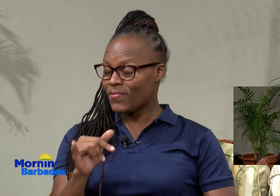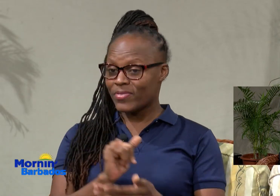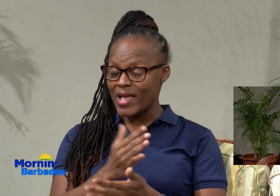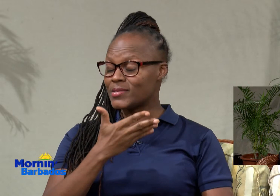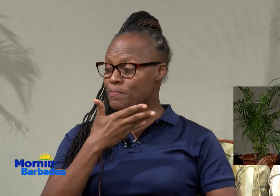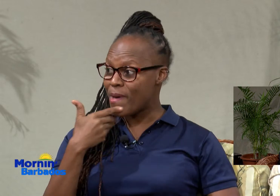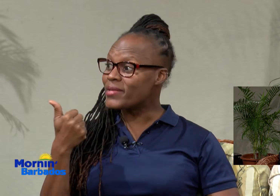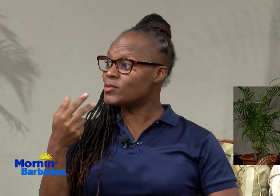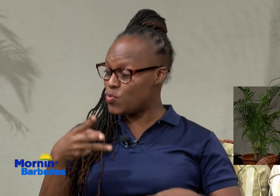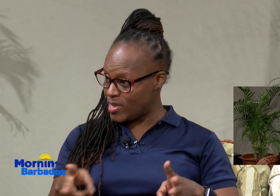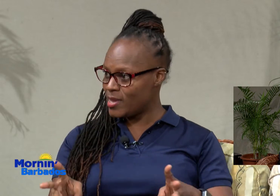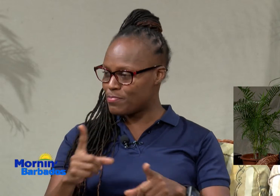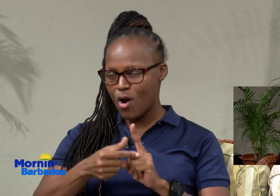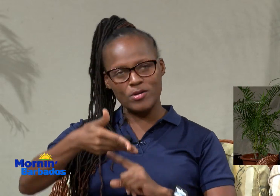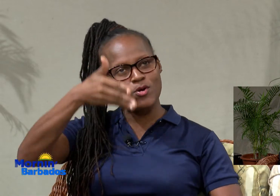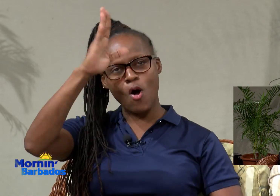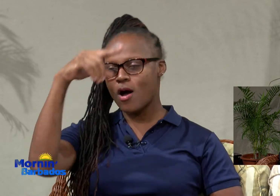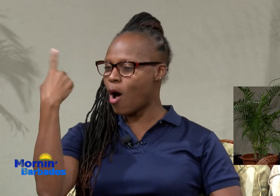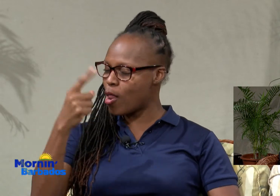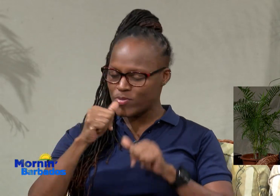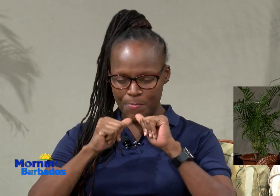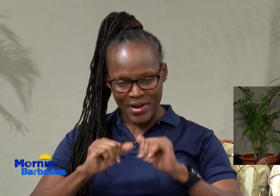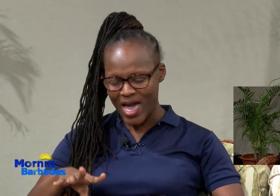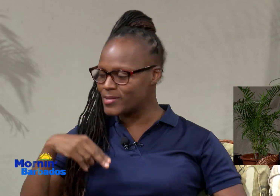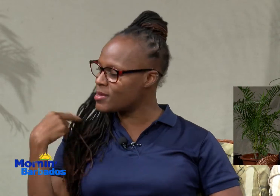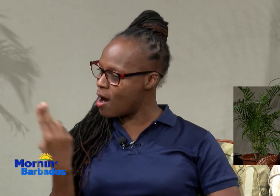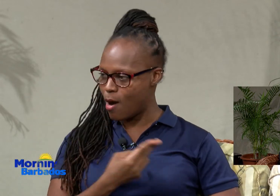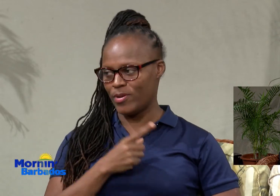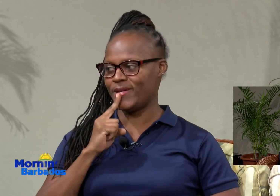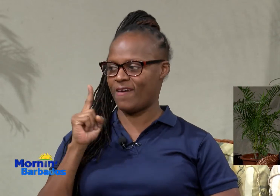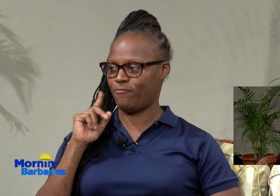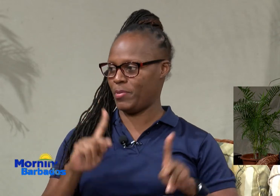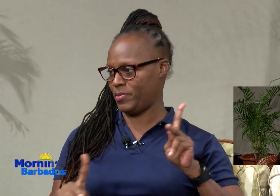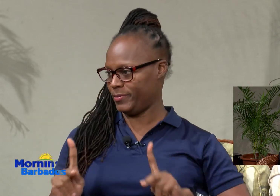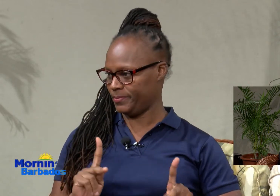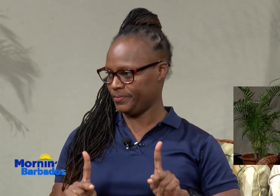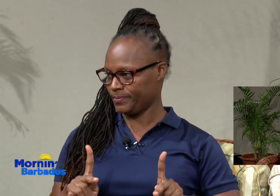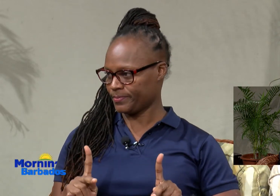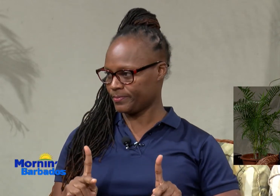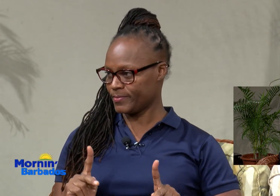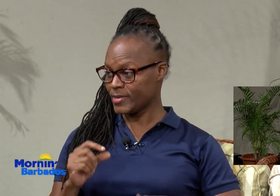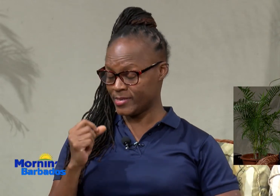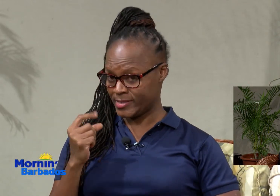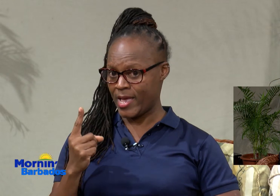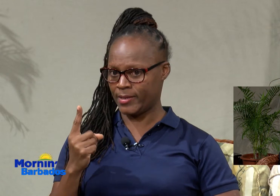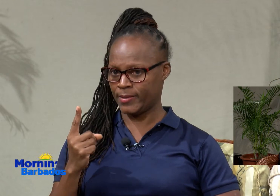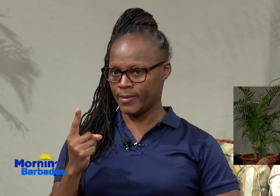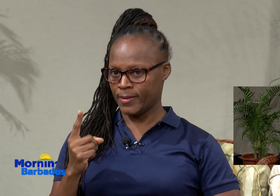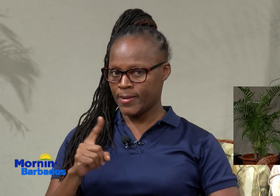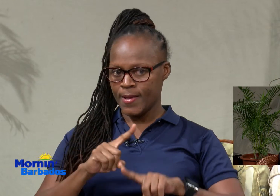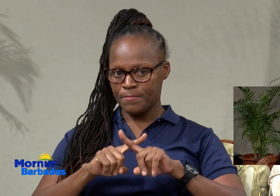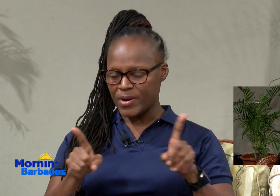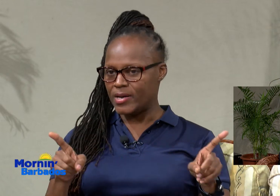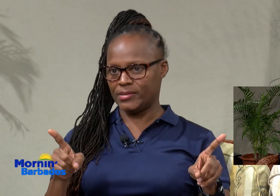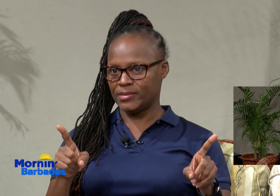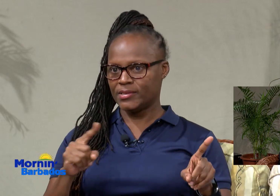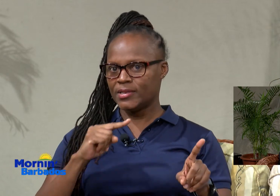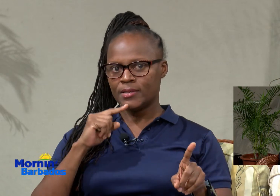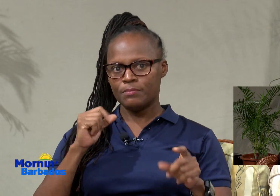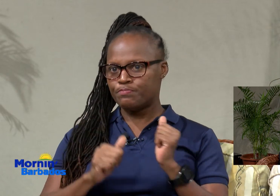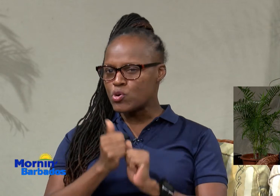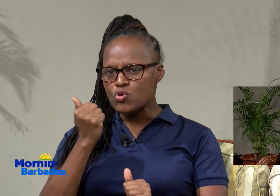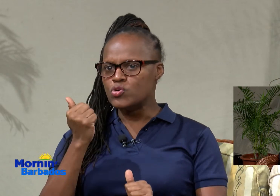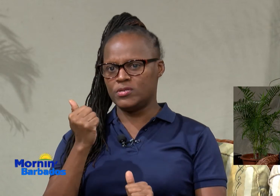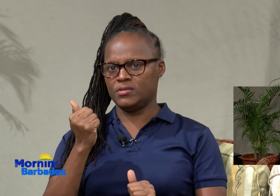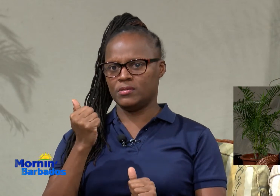But I have eyes to see. That is the best way because God has always blessed us, deaf individuals.